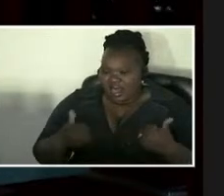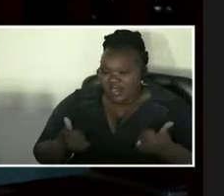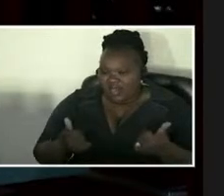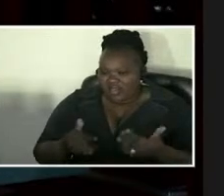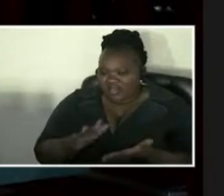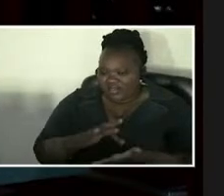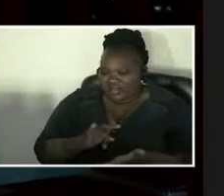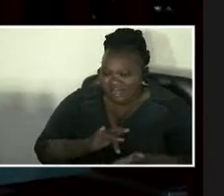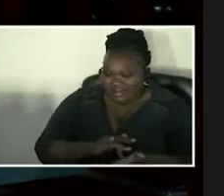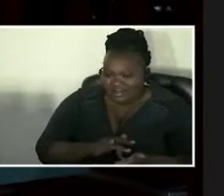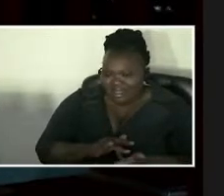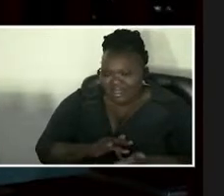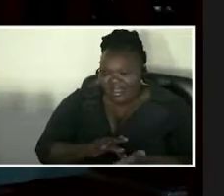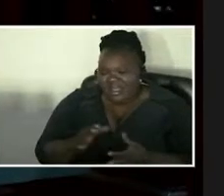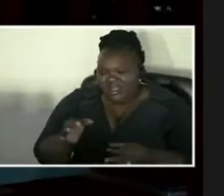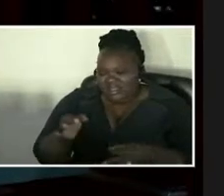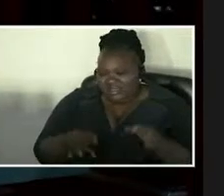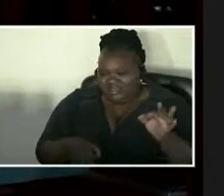accountability